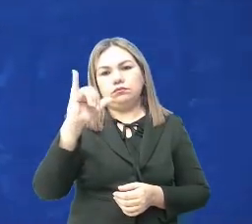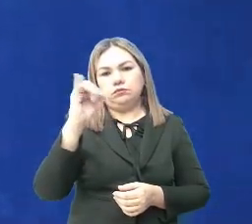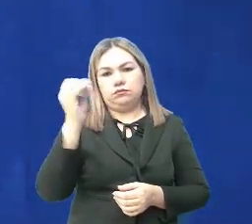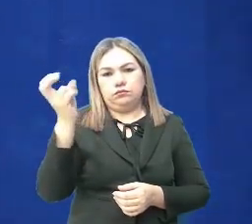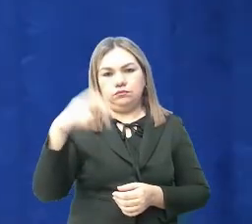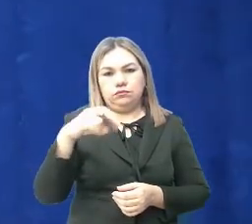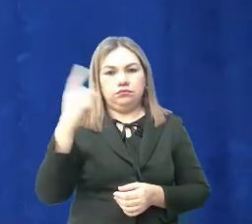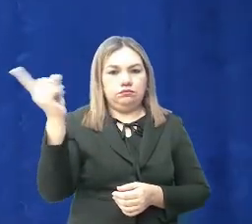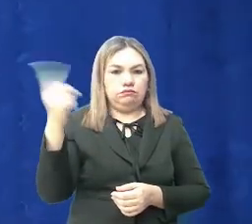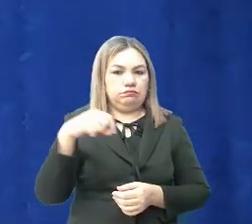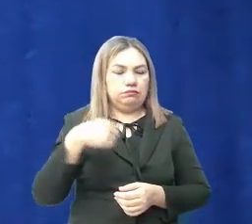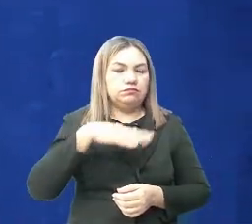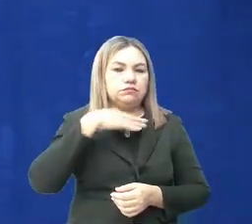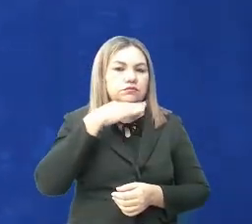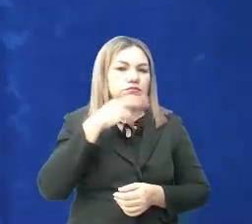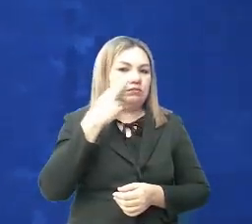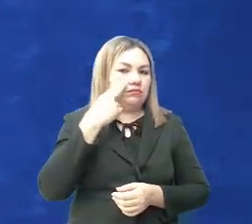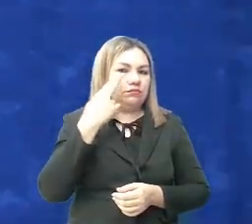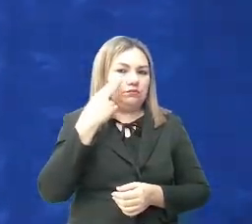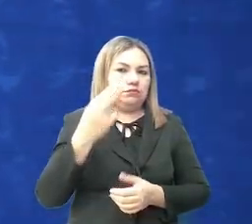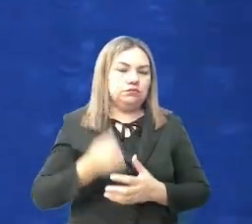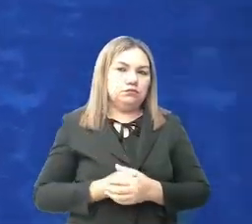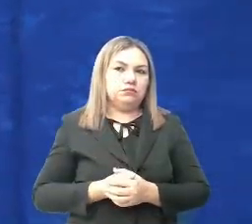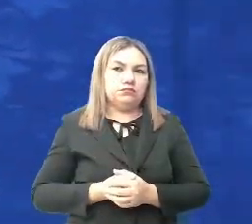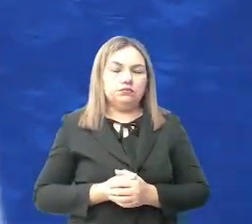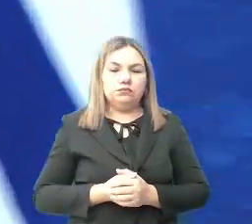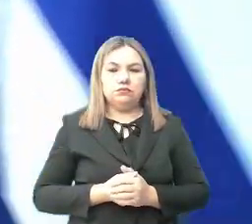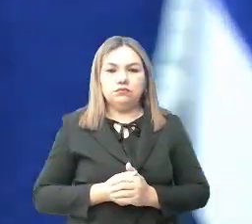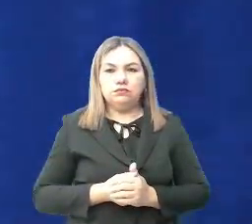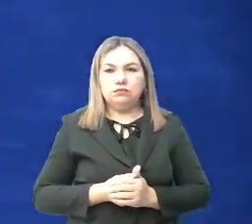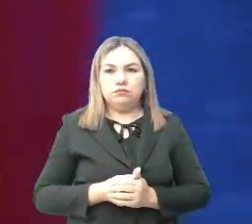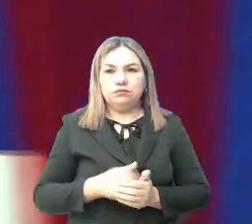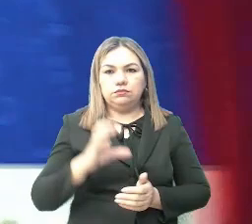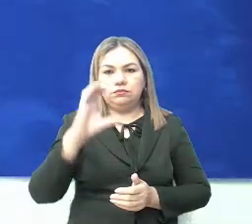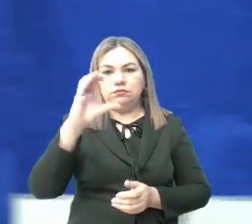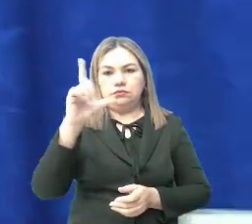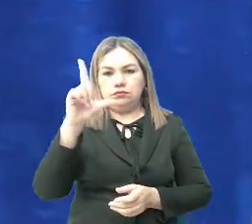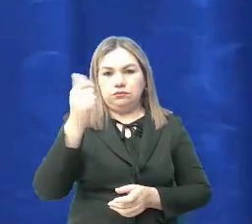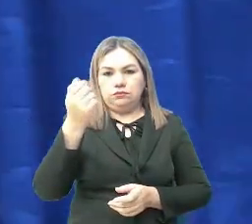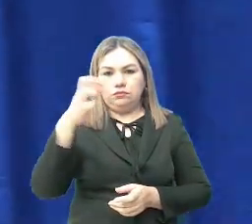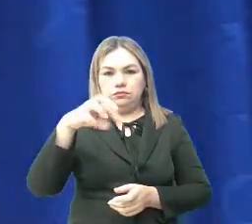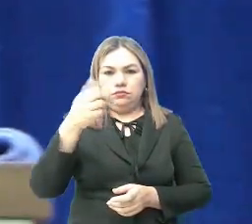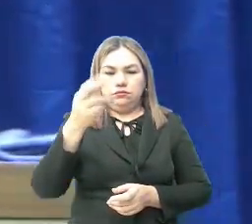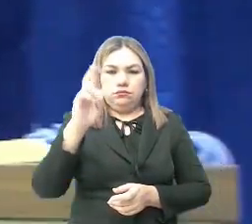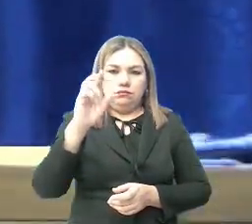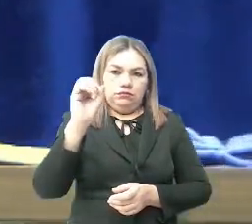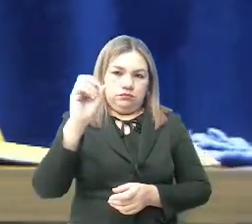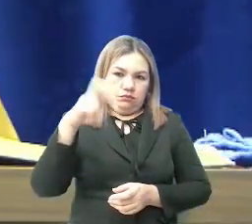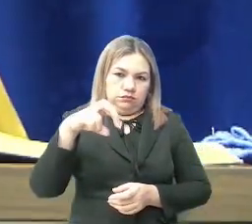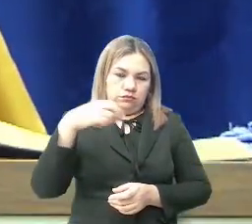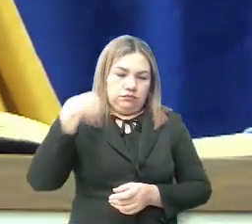Only when things are very bad, that comes.